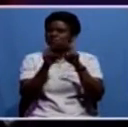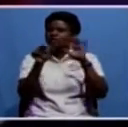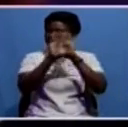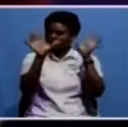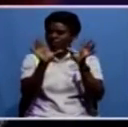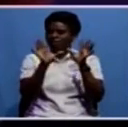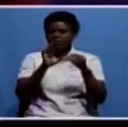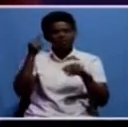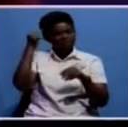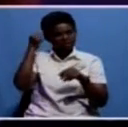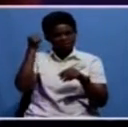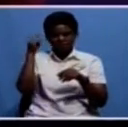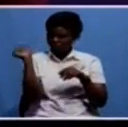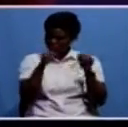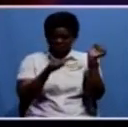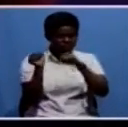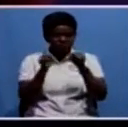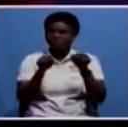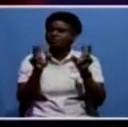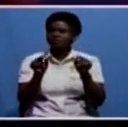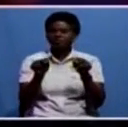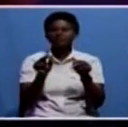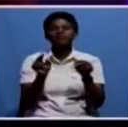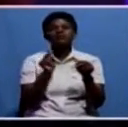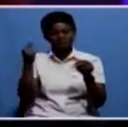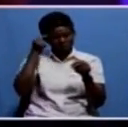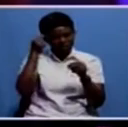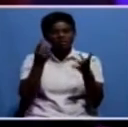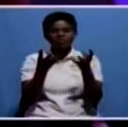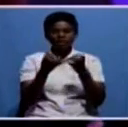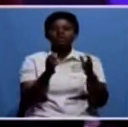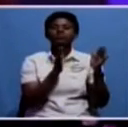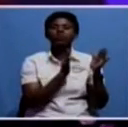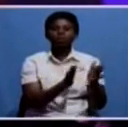Let us be very clear. Government is not fighting. Government would like order.